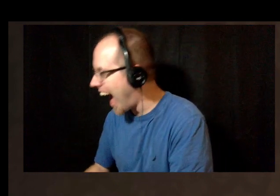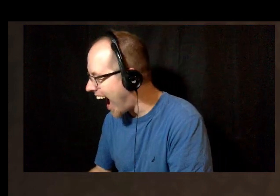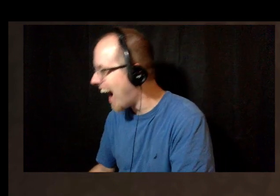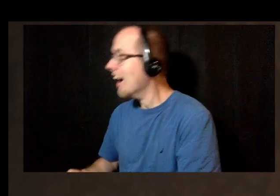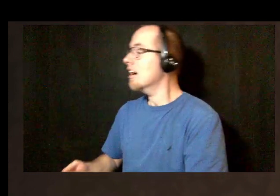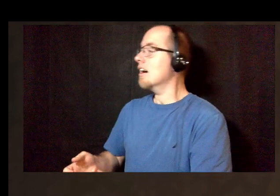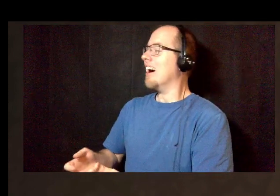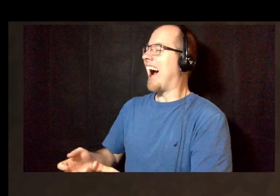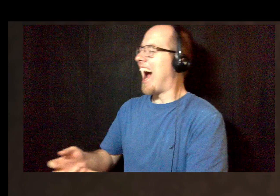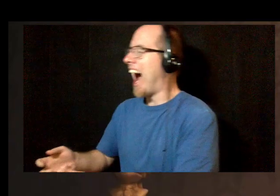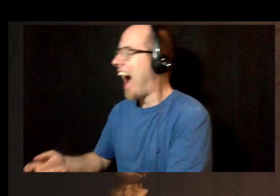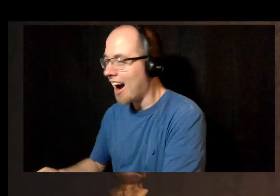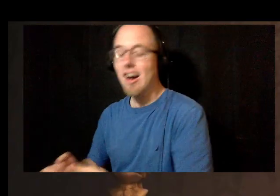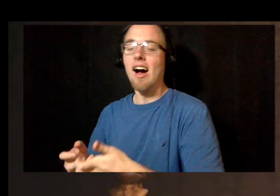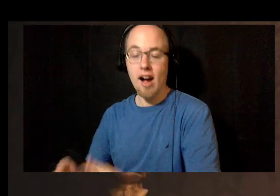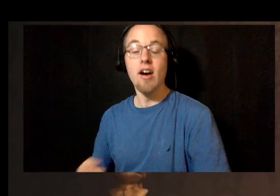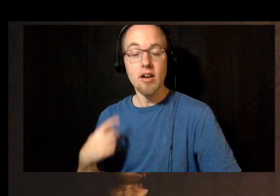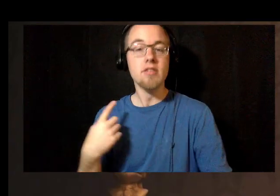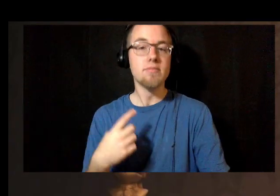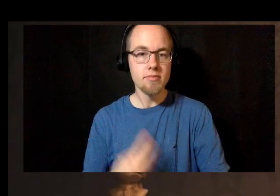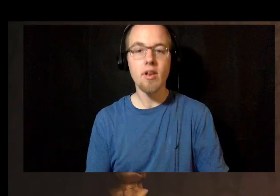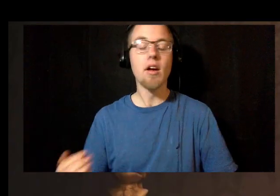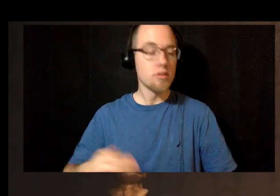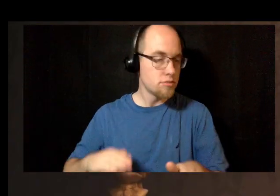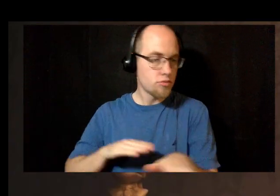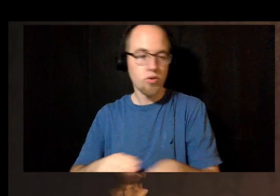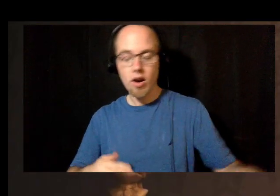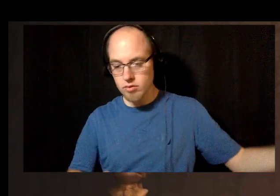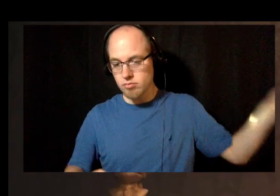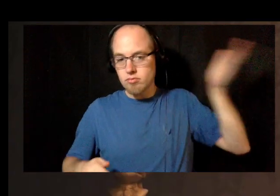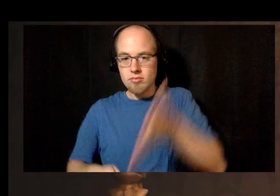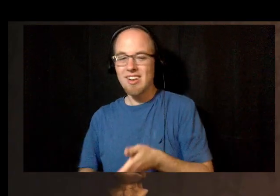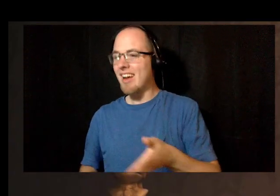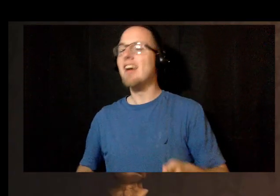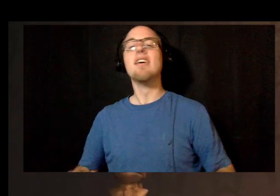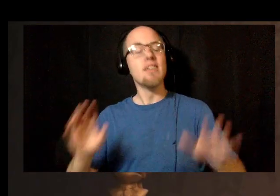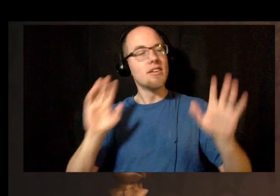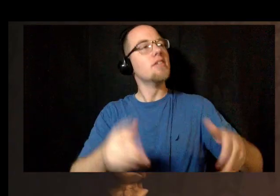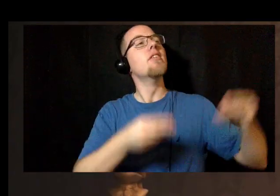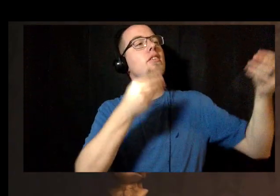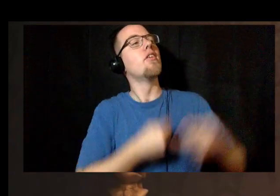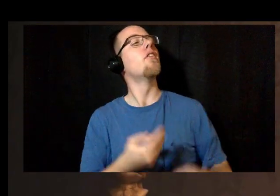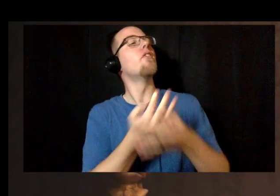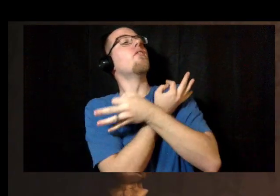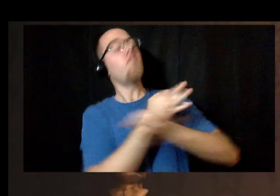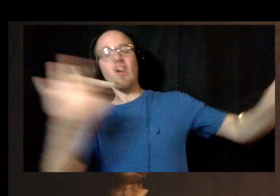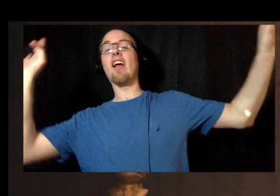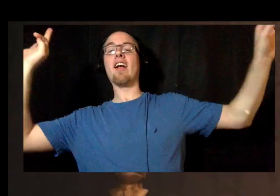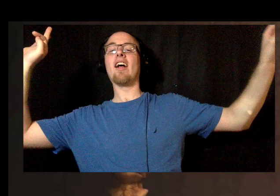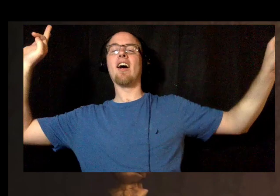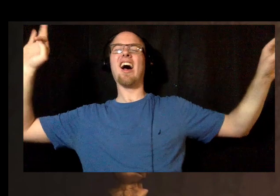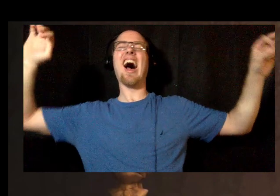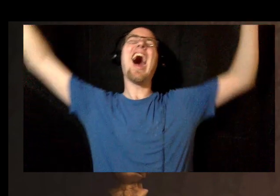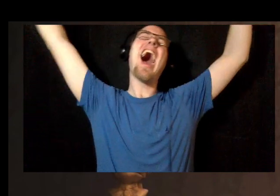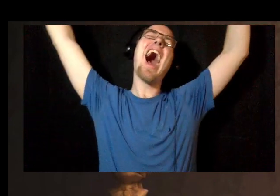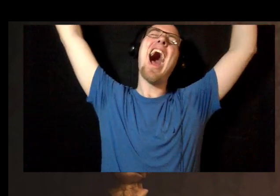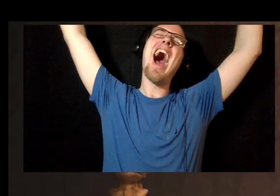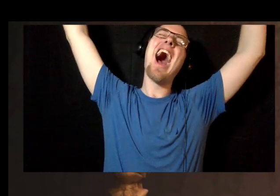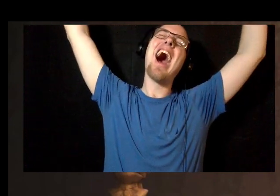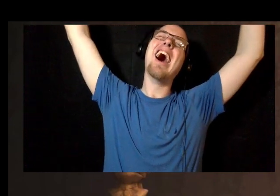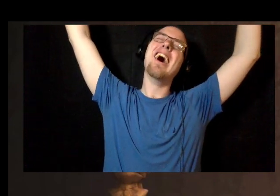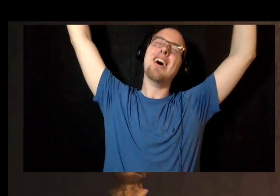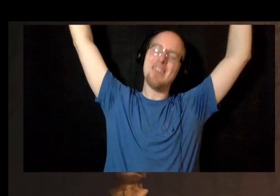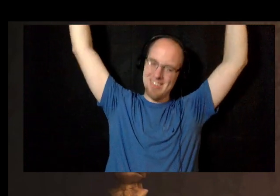We got it to my car, put it on the trailer, and Morgan was in such a great mood, he let me have the bookshelf for free.